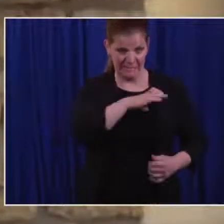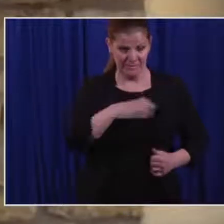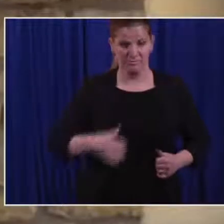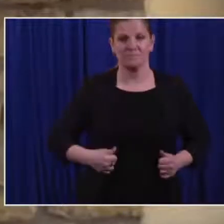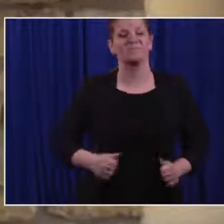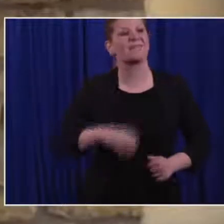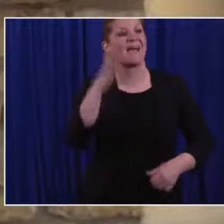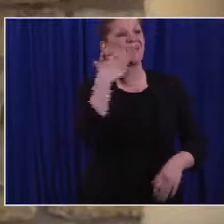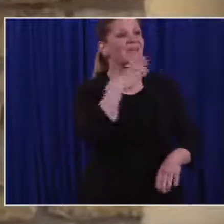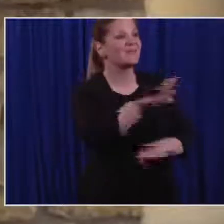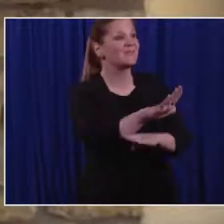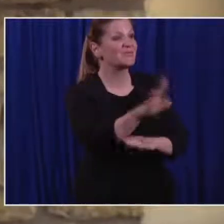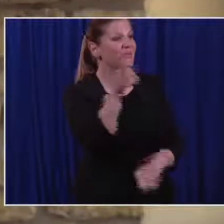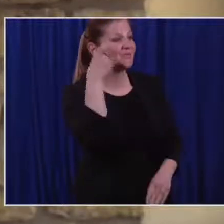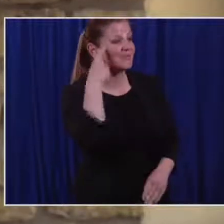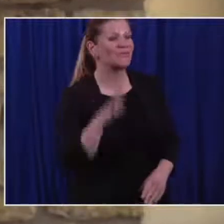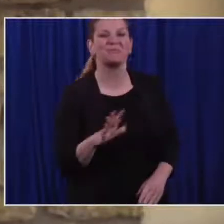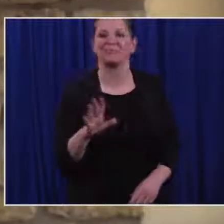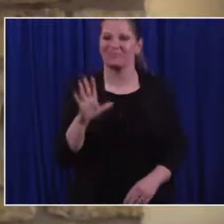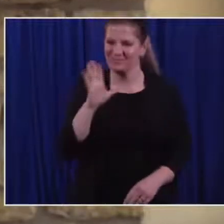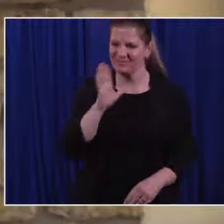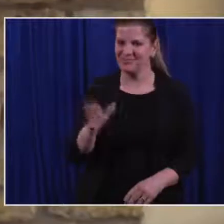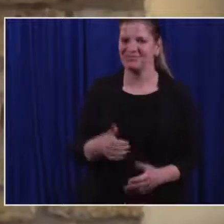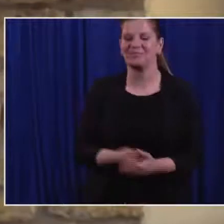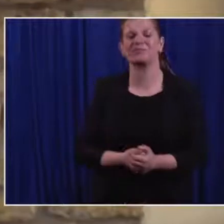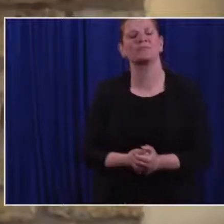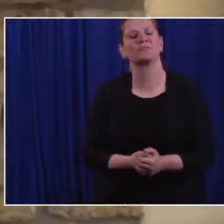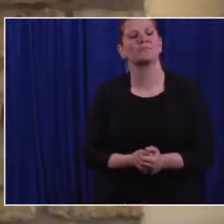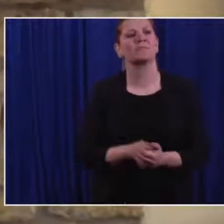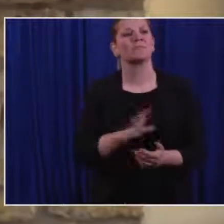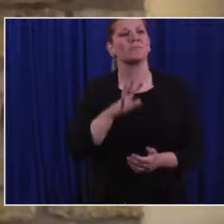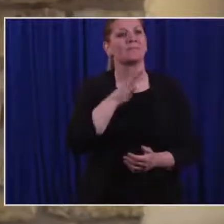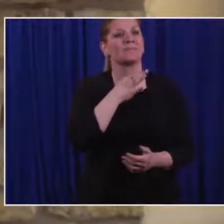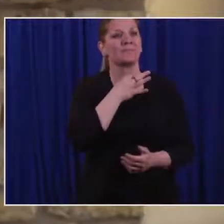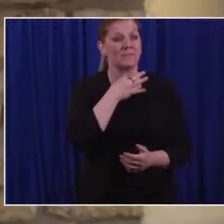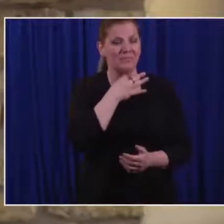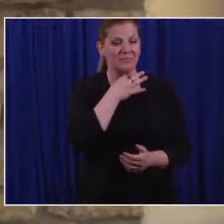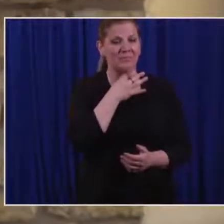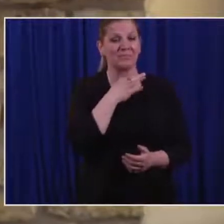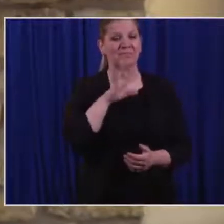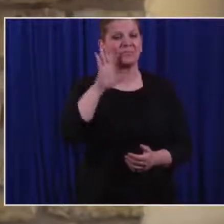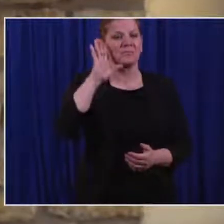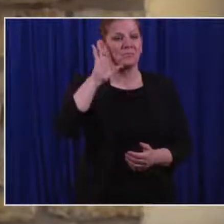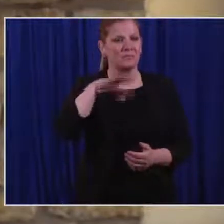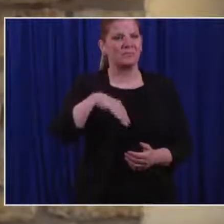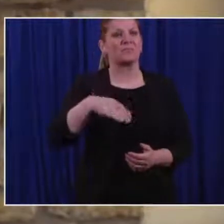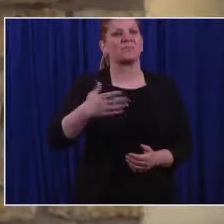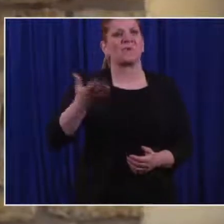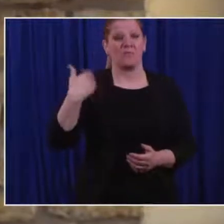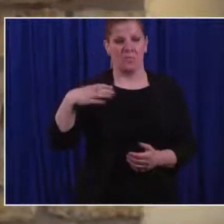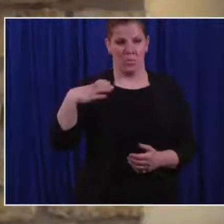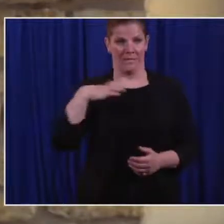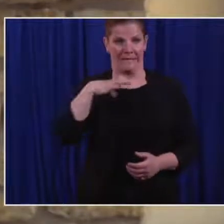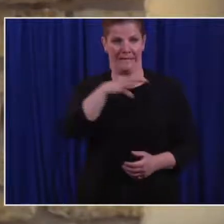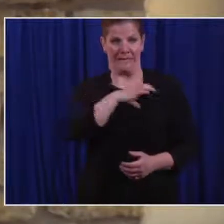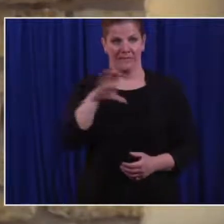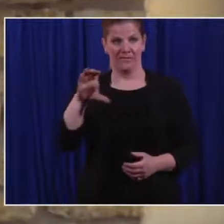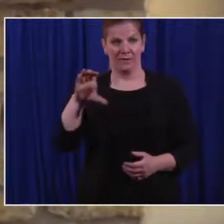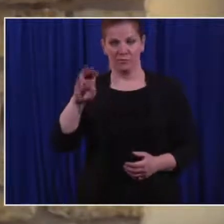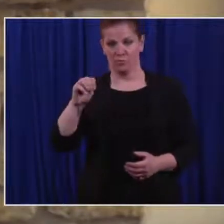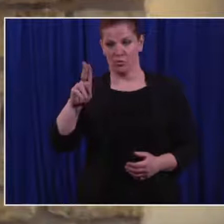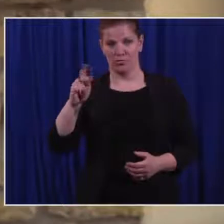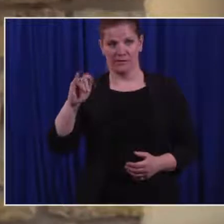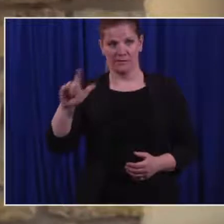I was hoping to ask you regarding the back and forth with the Cleveland Municipal School District and their